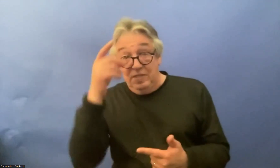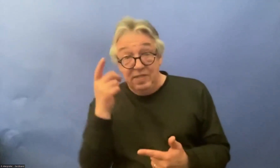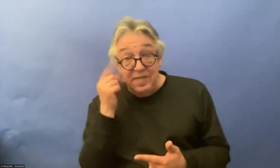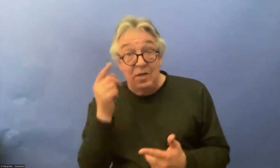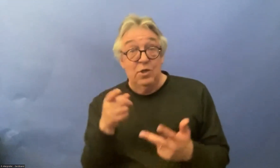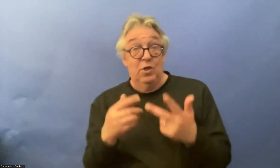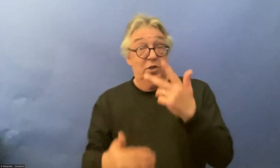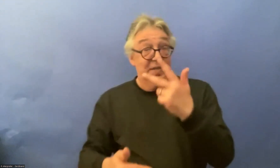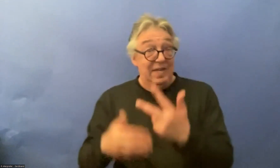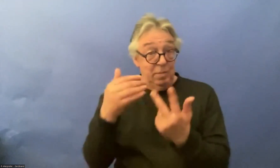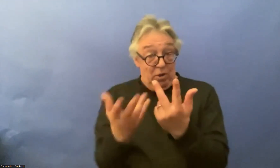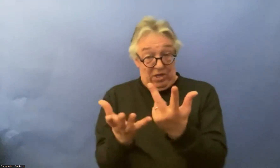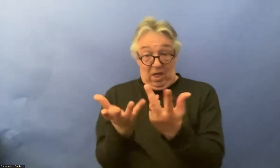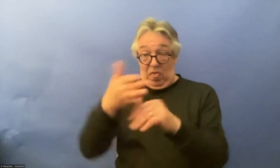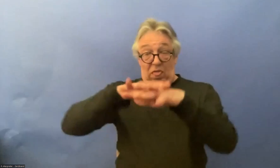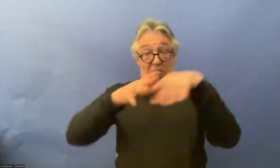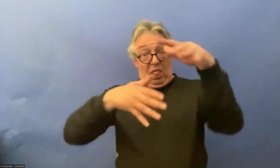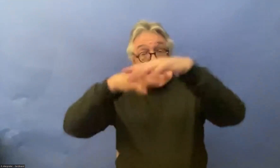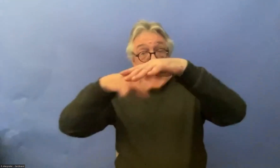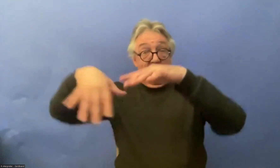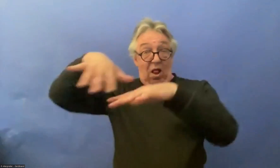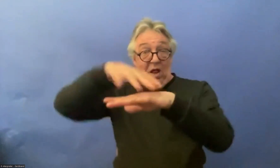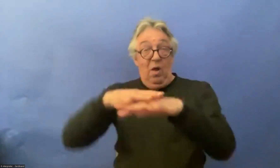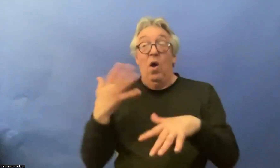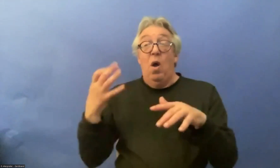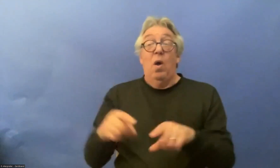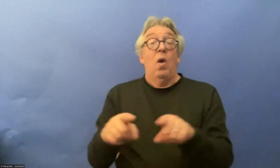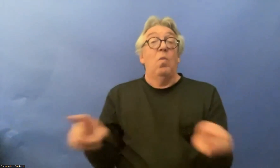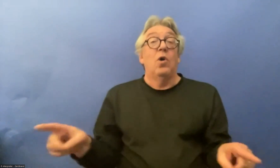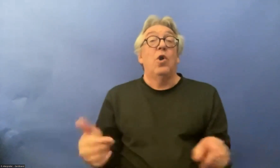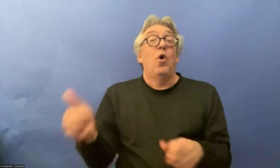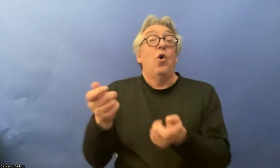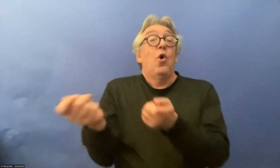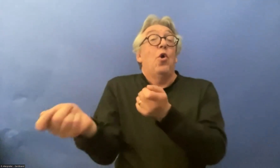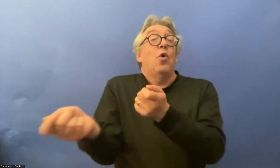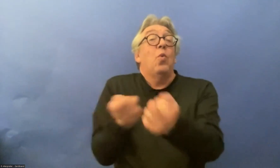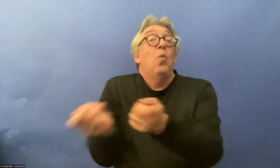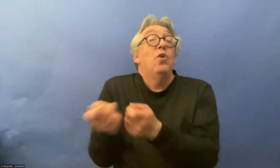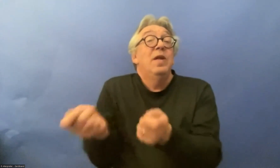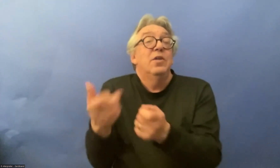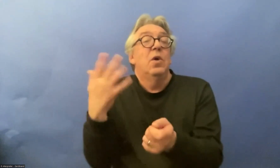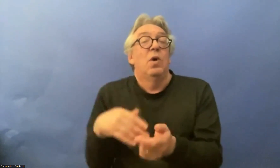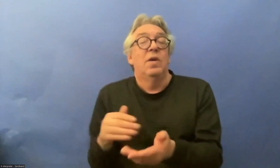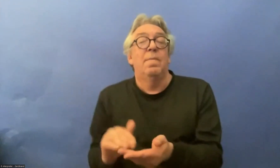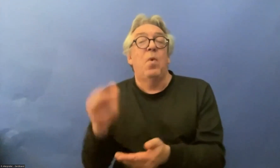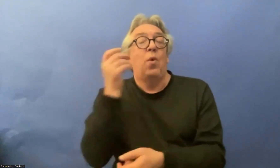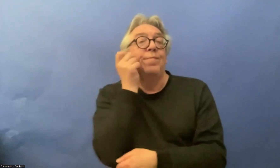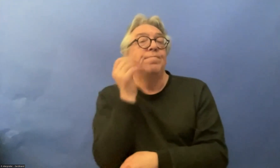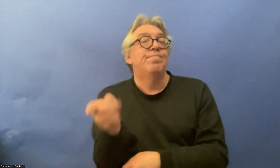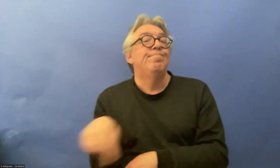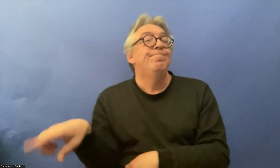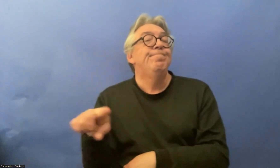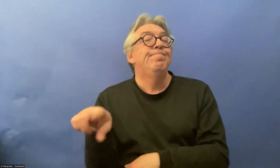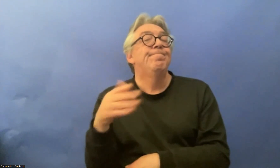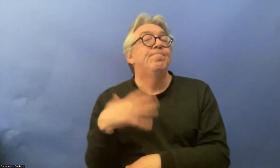We also work to advise our cluster coordinators on how the CCCM chapter